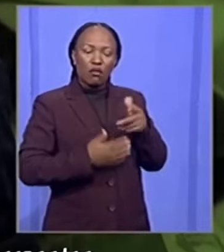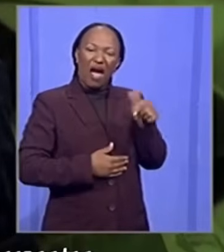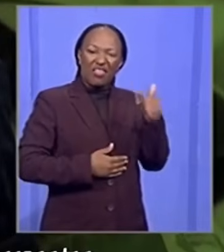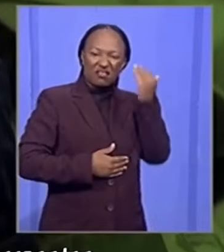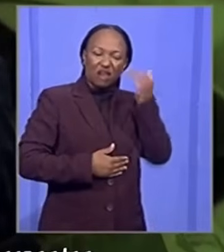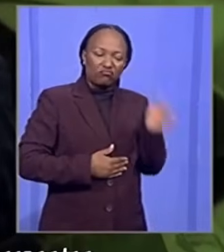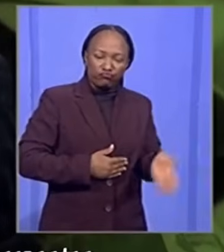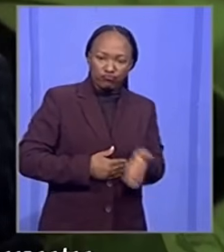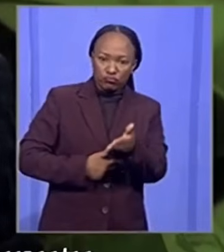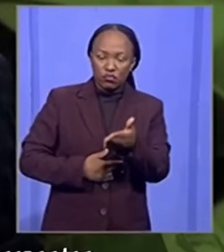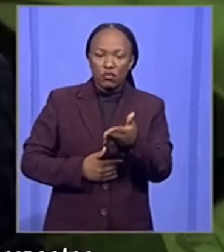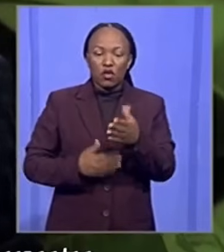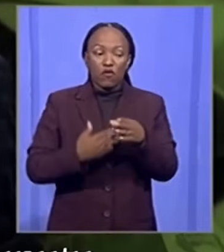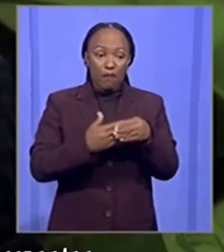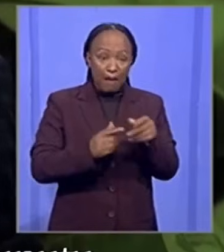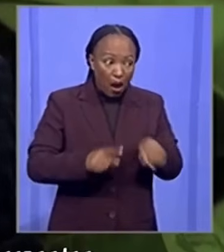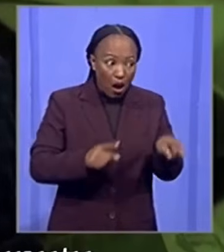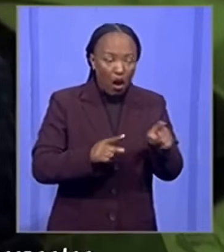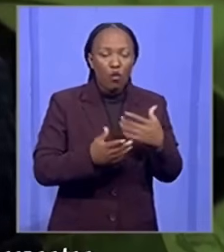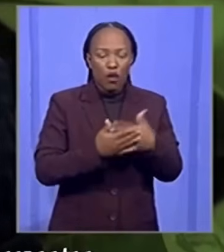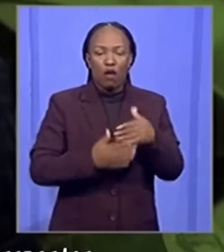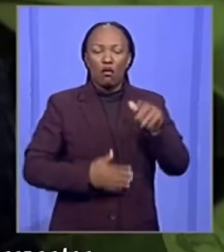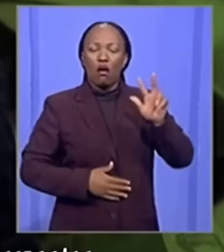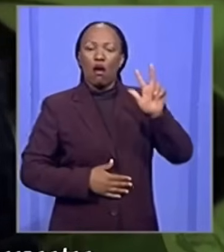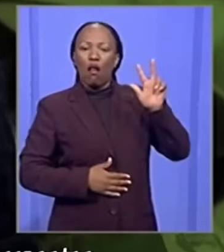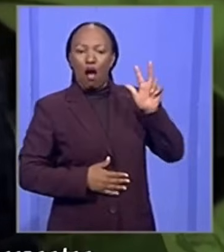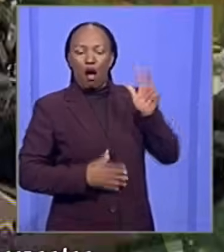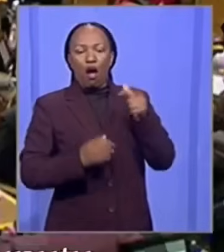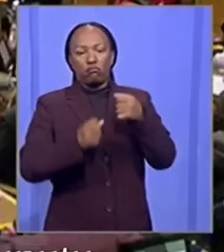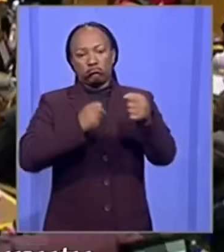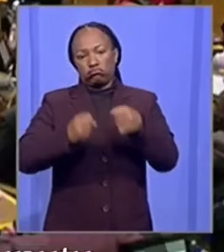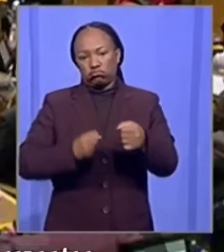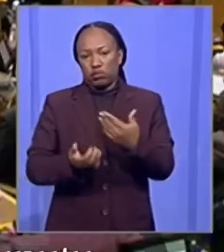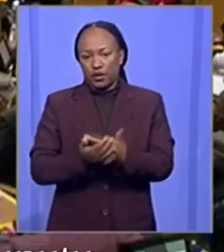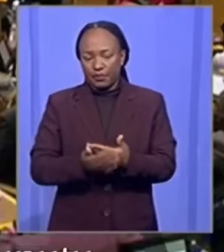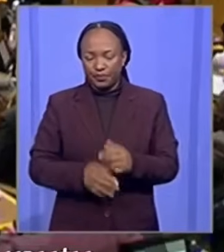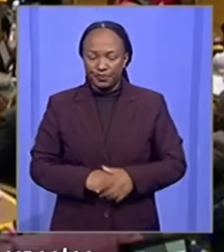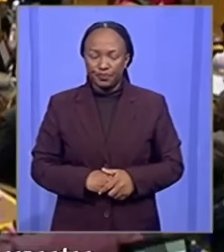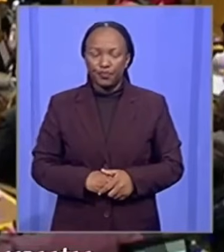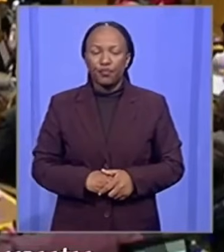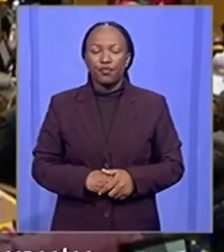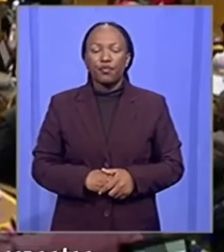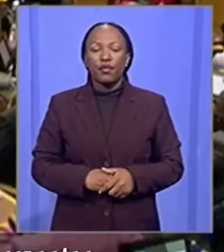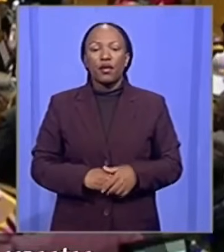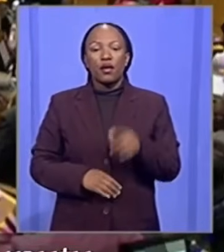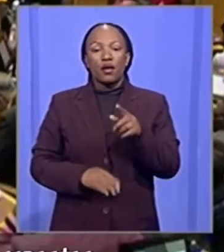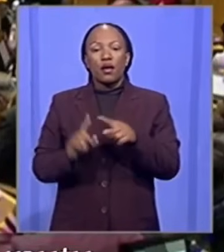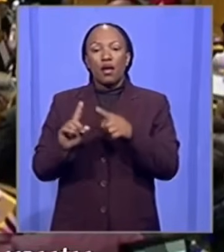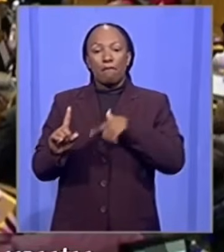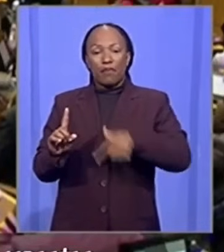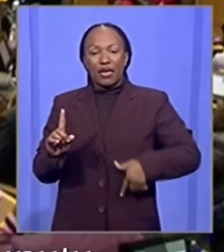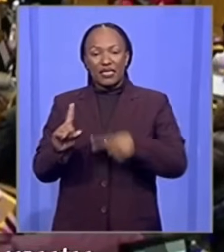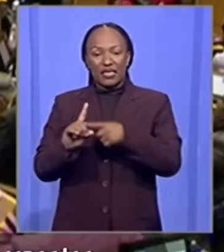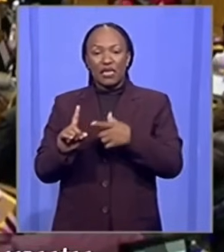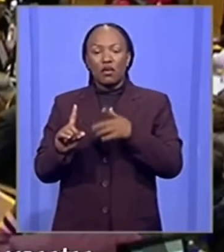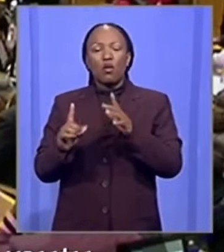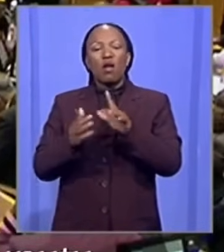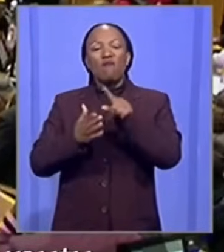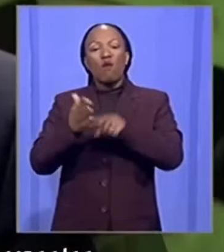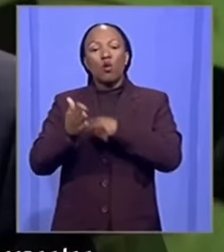in other members at a subsequent date. Taba e nngwe ke hore mopresidente o tla kgethwa ka tsela ya